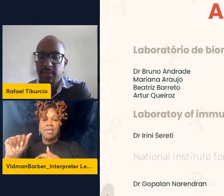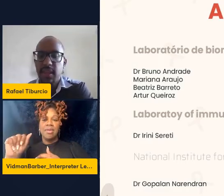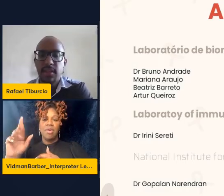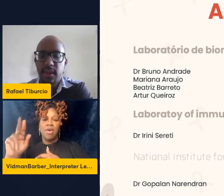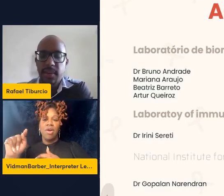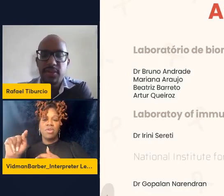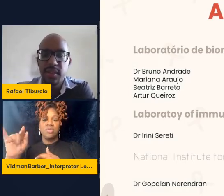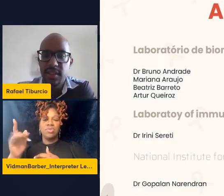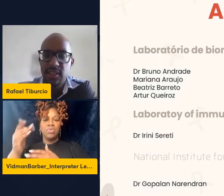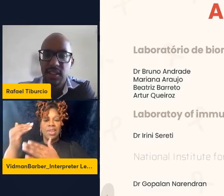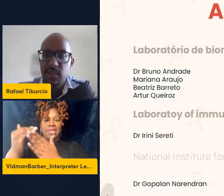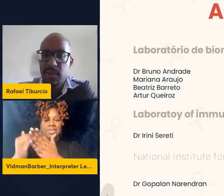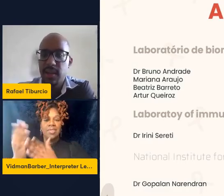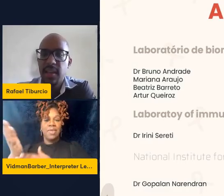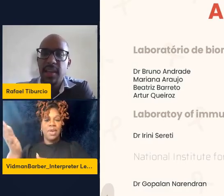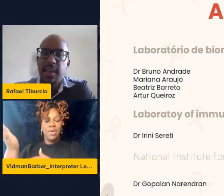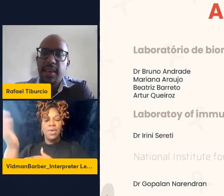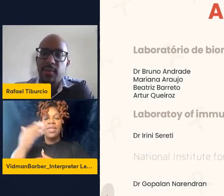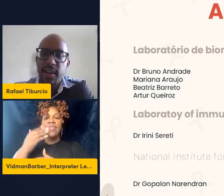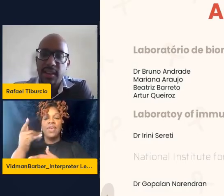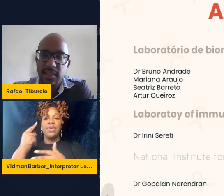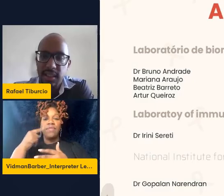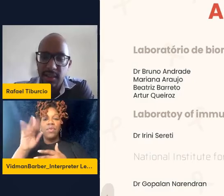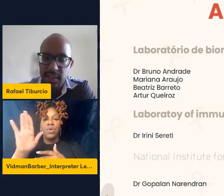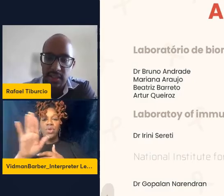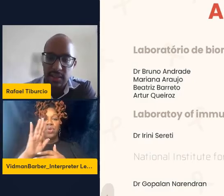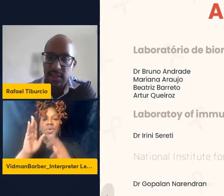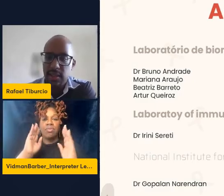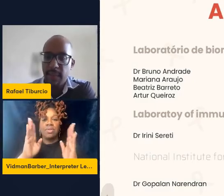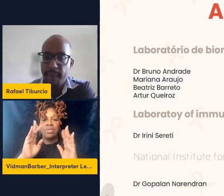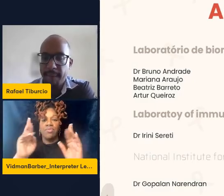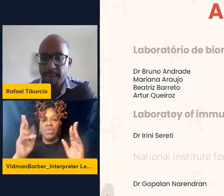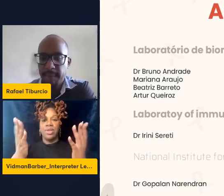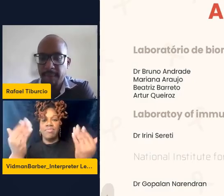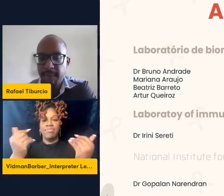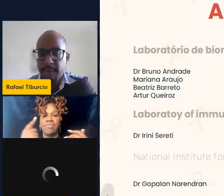Coppola thank you very much for your attention as well and I'm ready to take questions